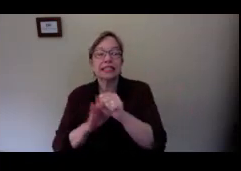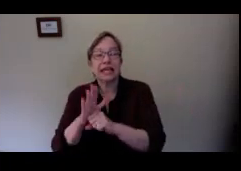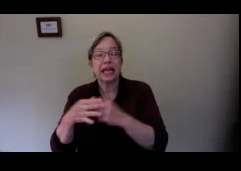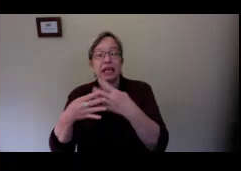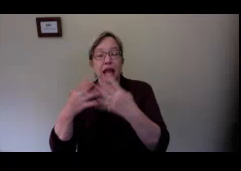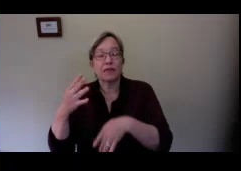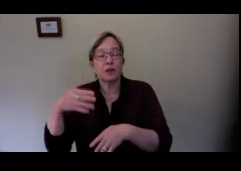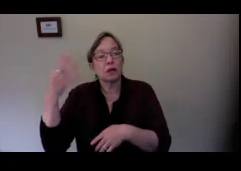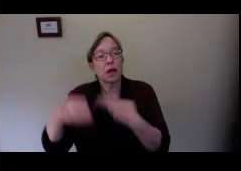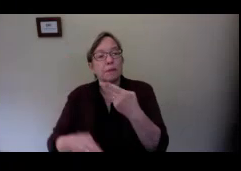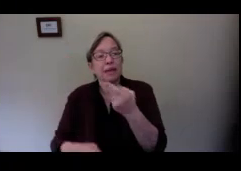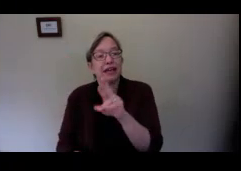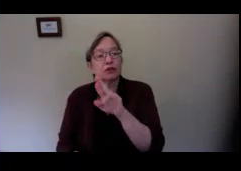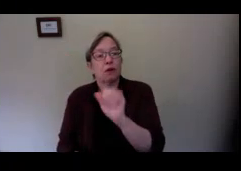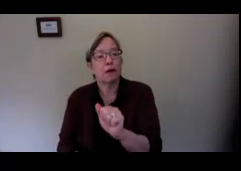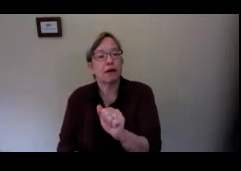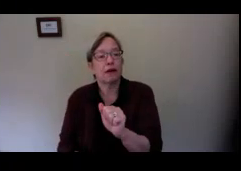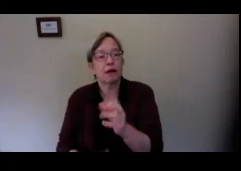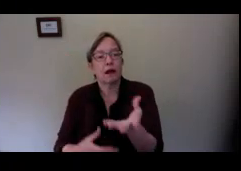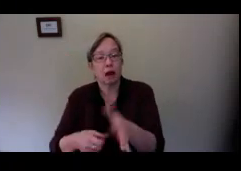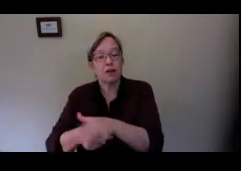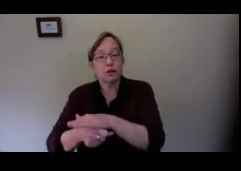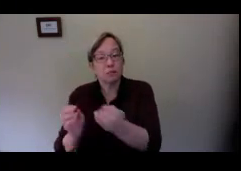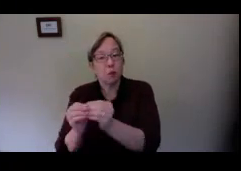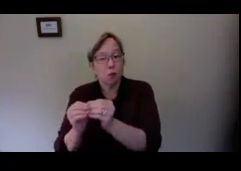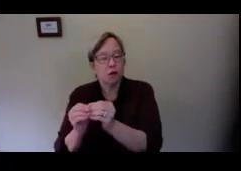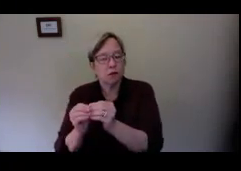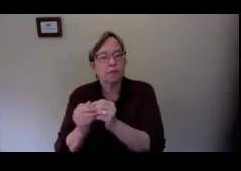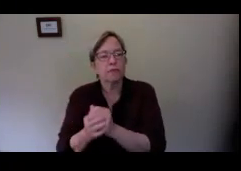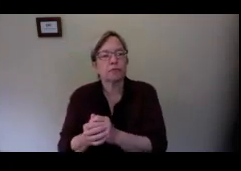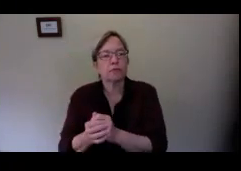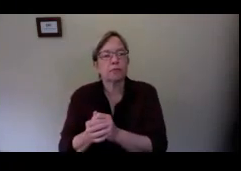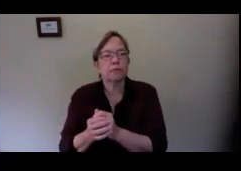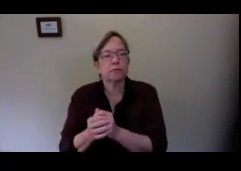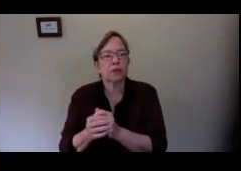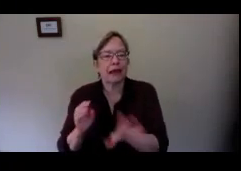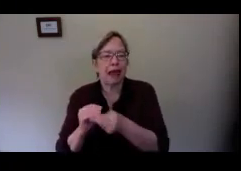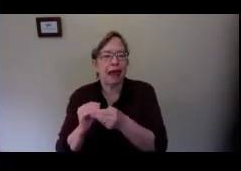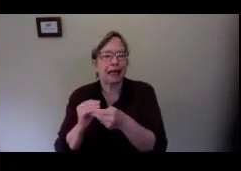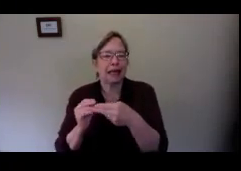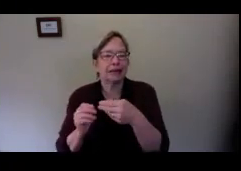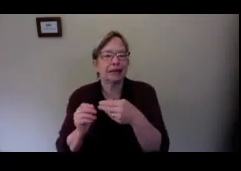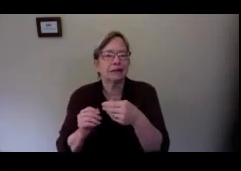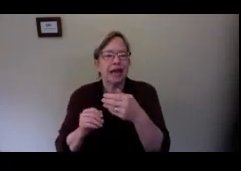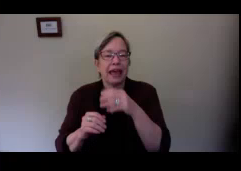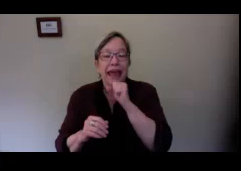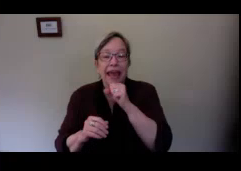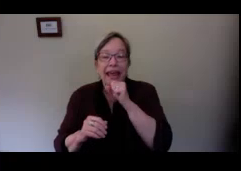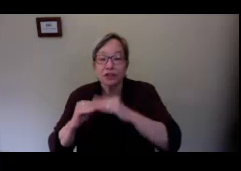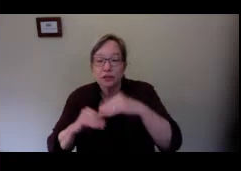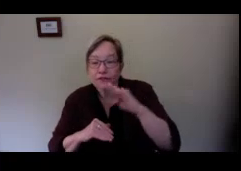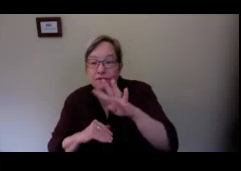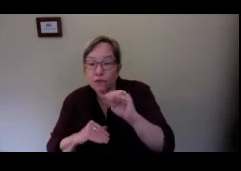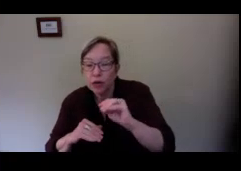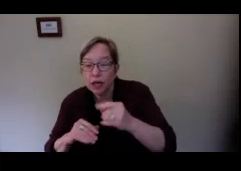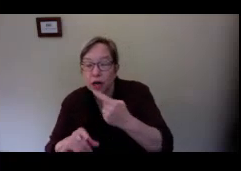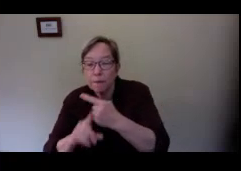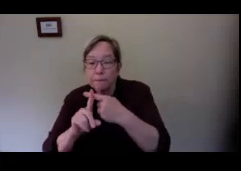Pennsylvania Human Relations Act covers those and more, adding age protections for 40 and